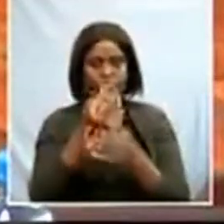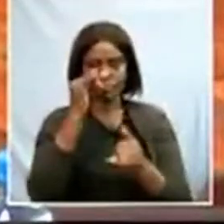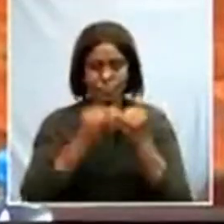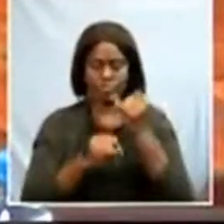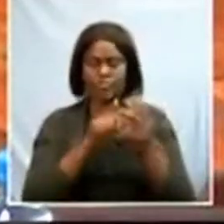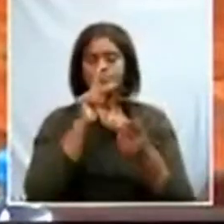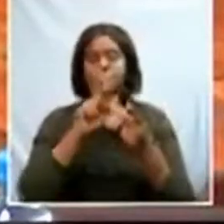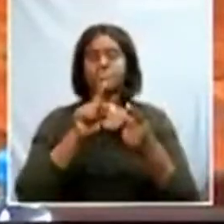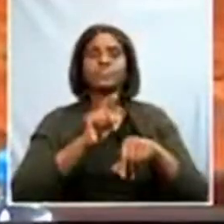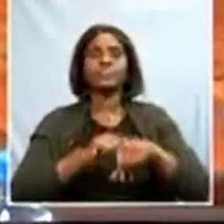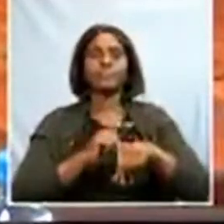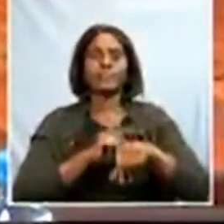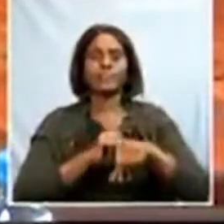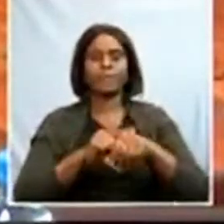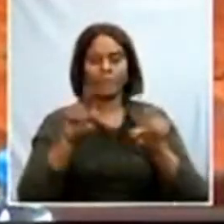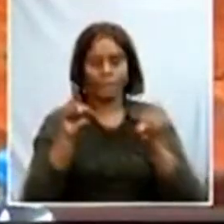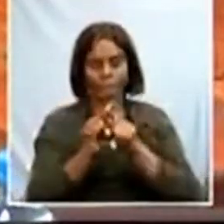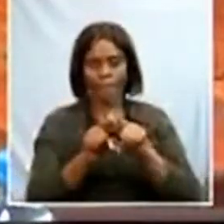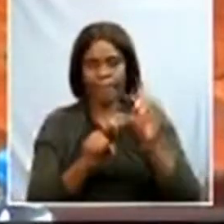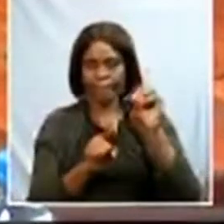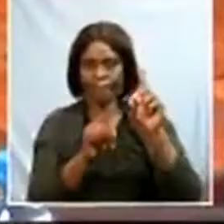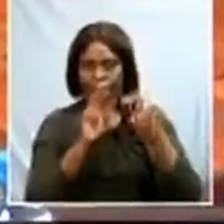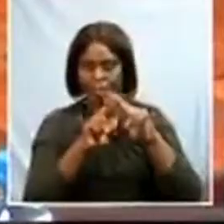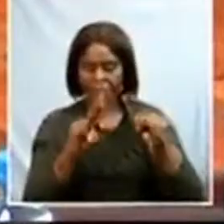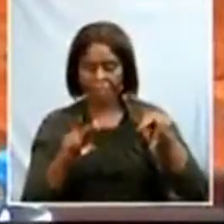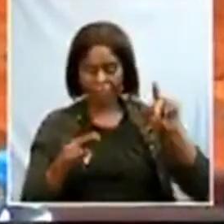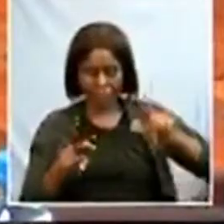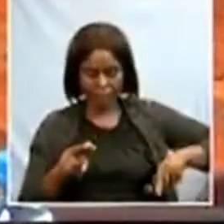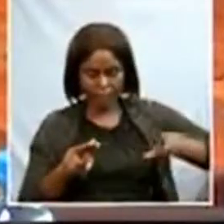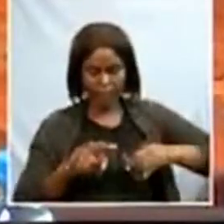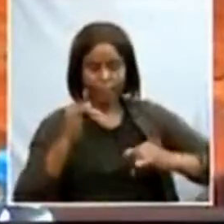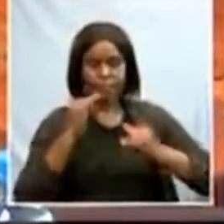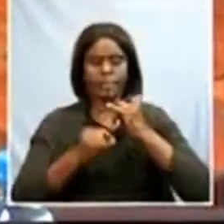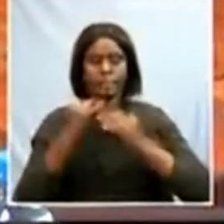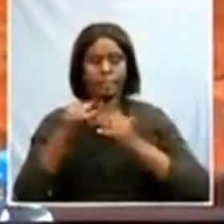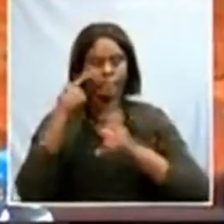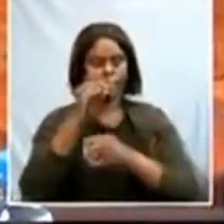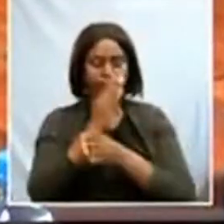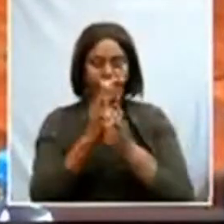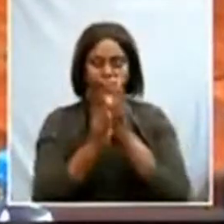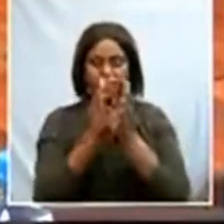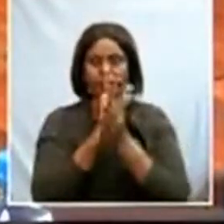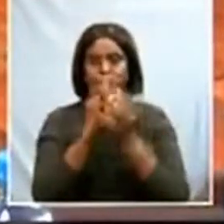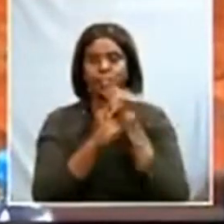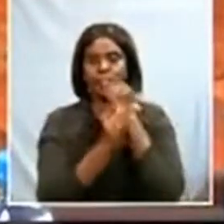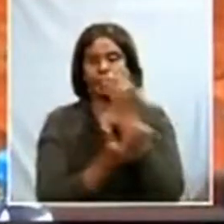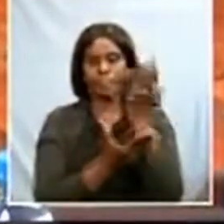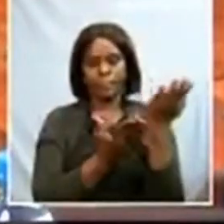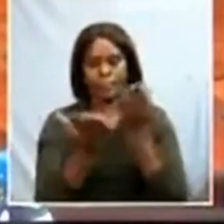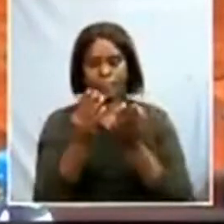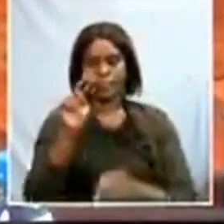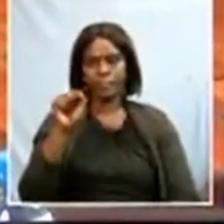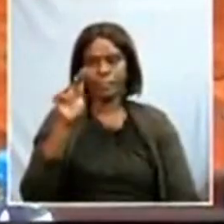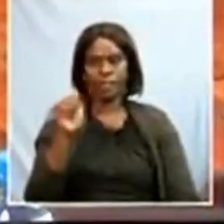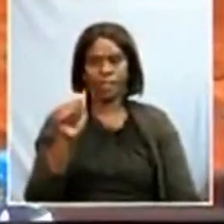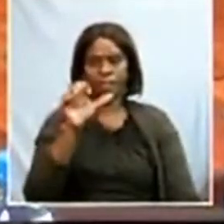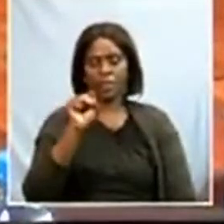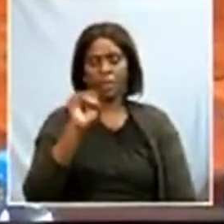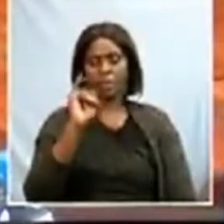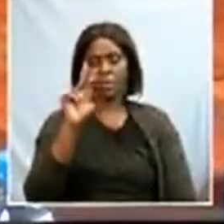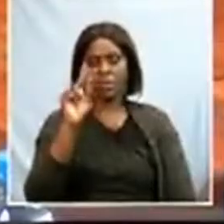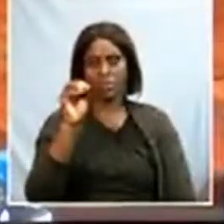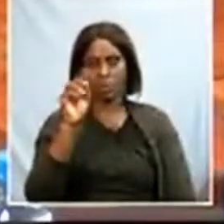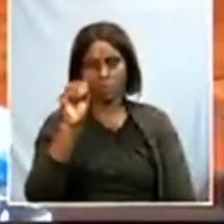time. Query D, Chair, is delayed completion of maternity wing at Naskona Rural